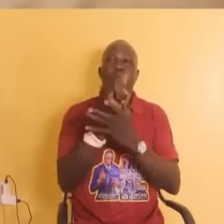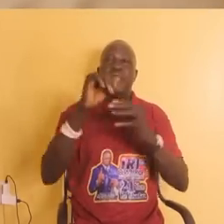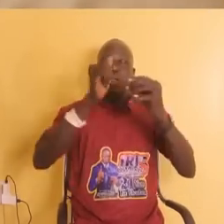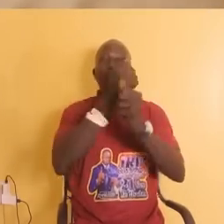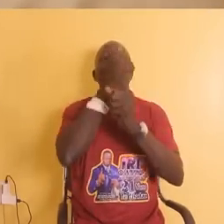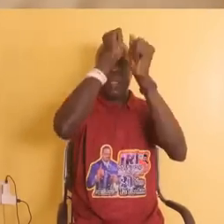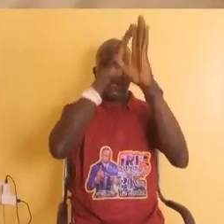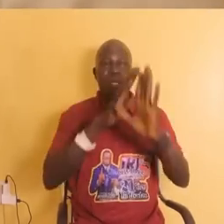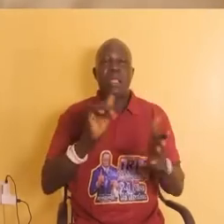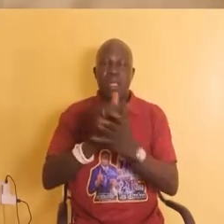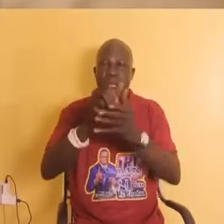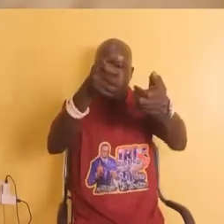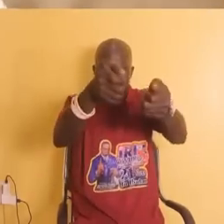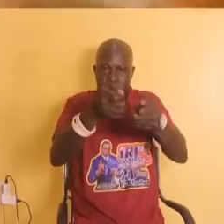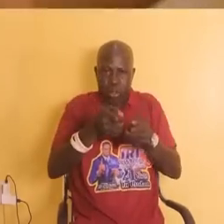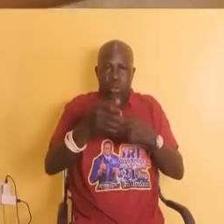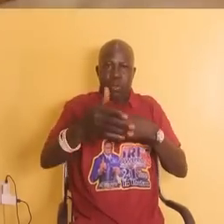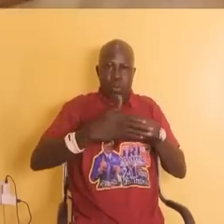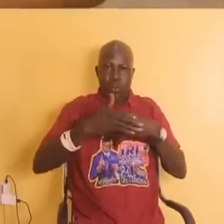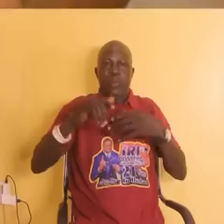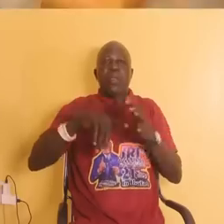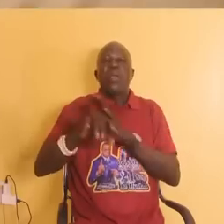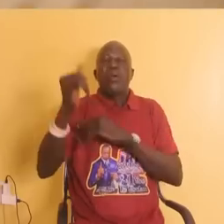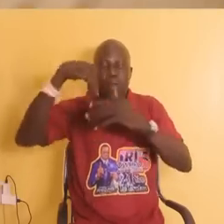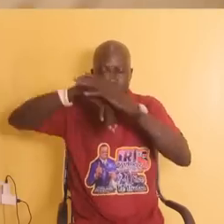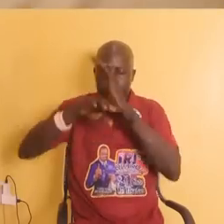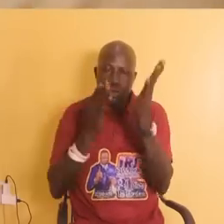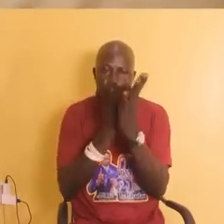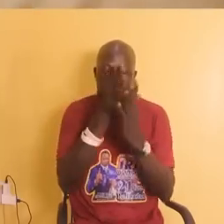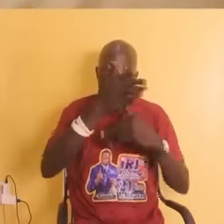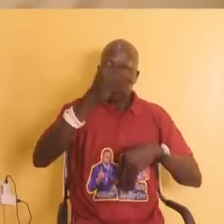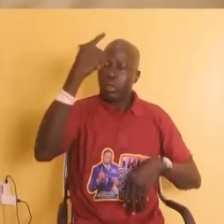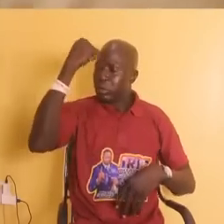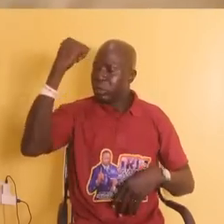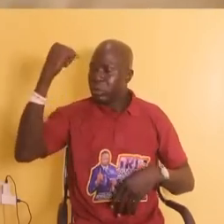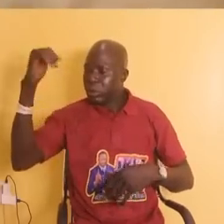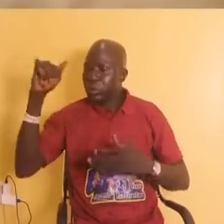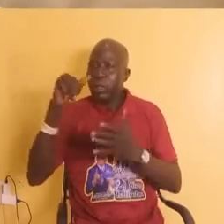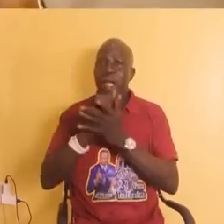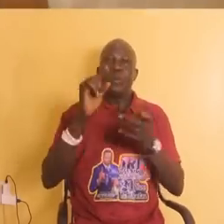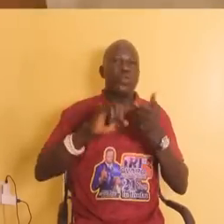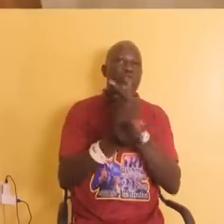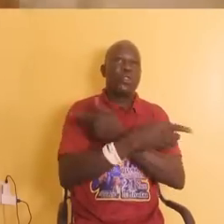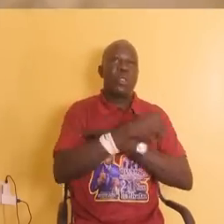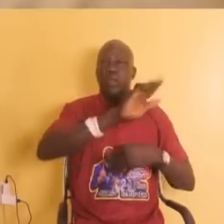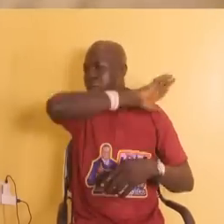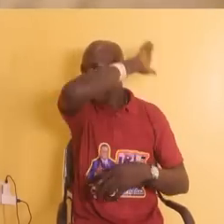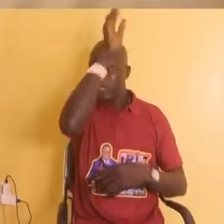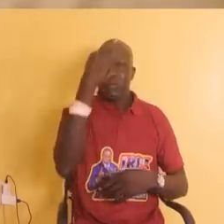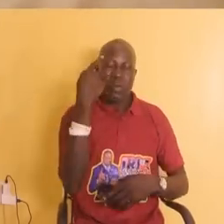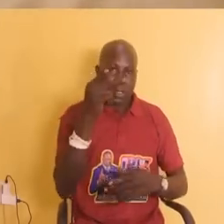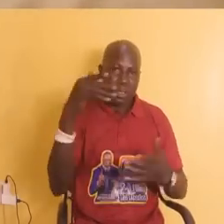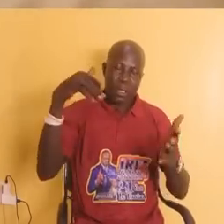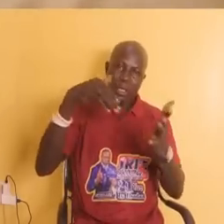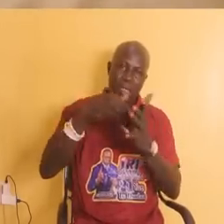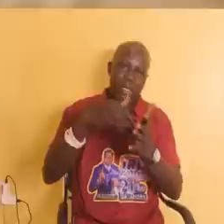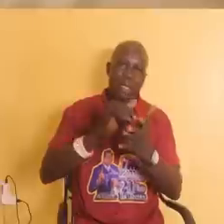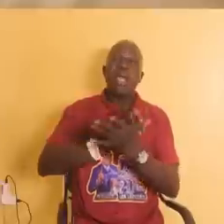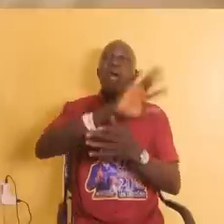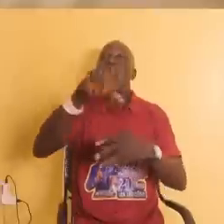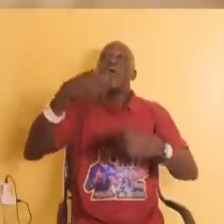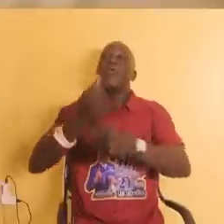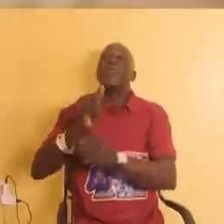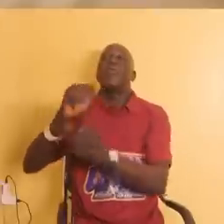of elders. Bi fa o sey. That draw you back. Lati oju ala. From your sleep. Lati oni lo. From today. O meri mo. You see it no more. Aso